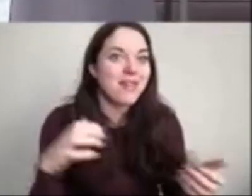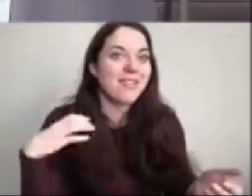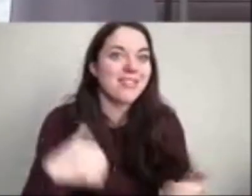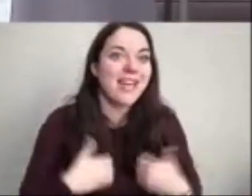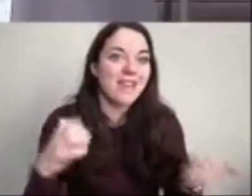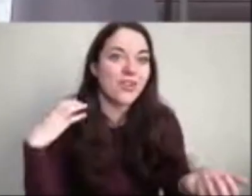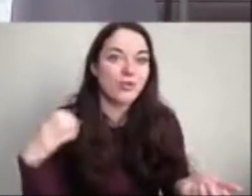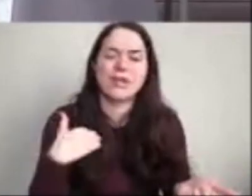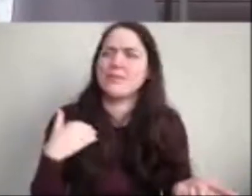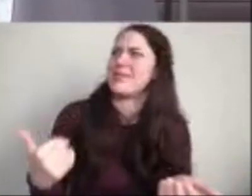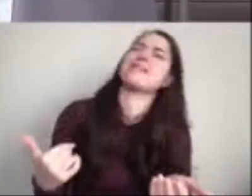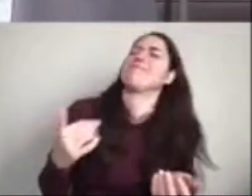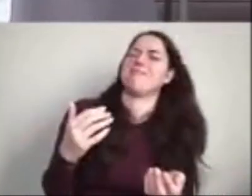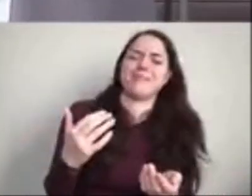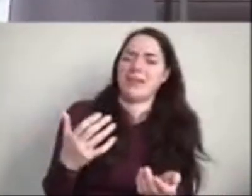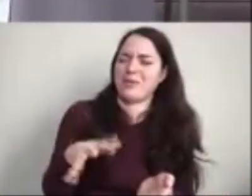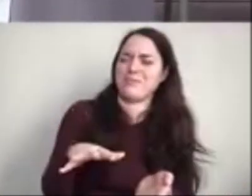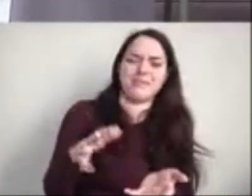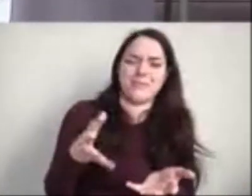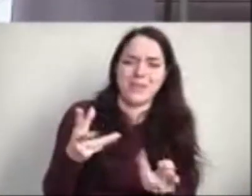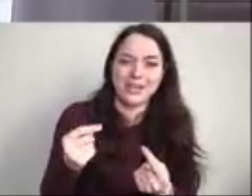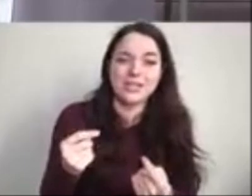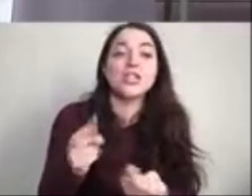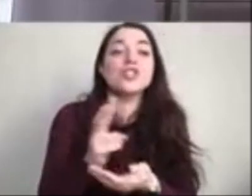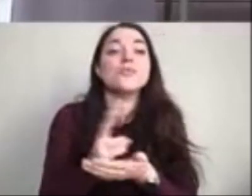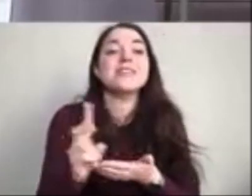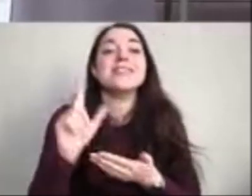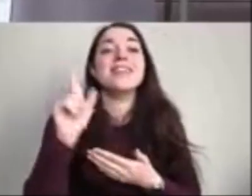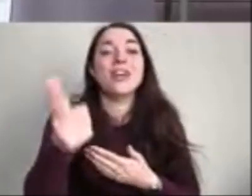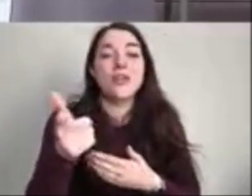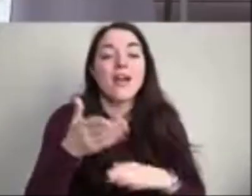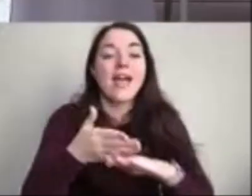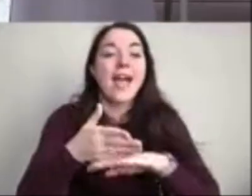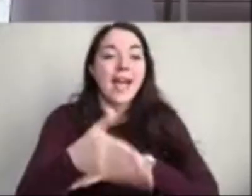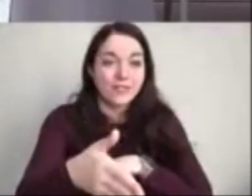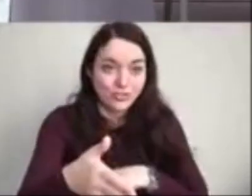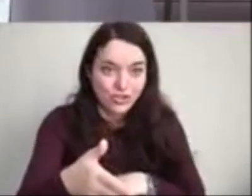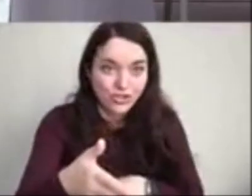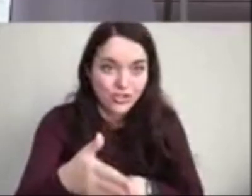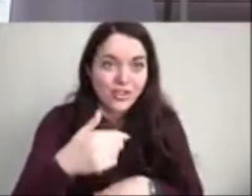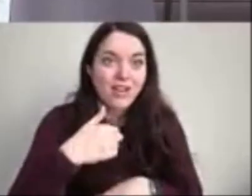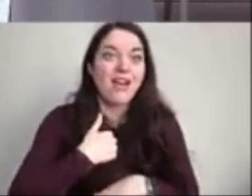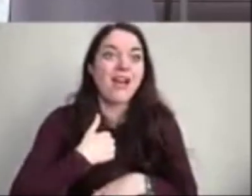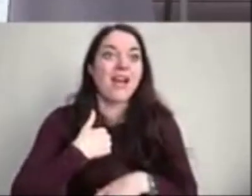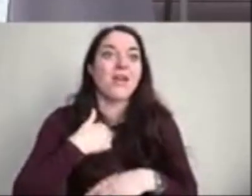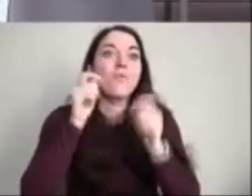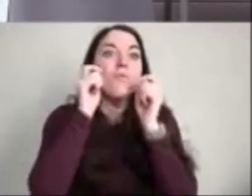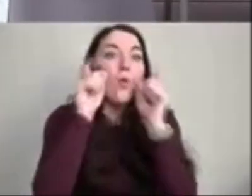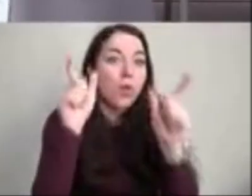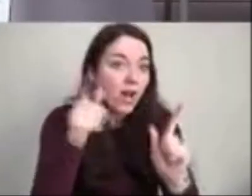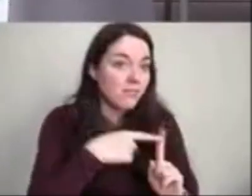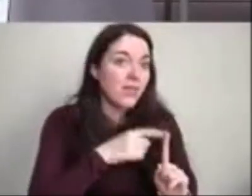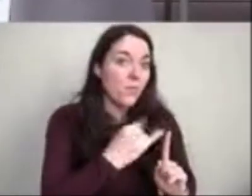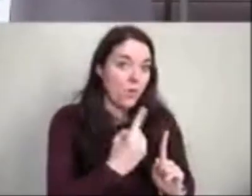2 weeks after I woke up, my cousin says to me, Toto, you know what? You would be a great life coach. Hold on.